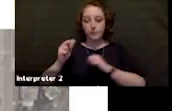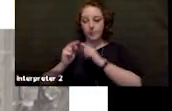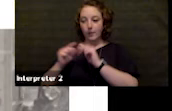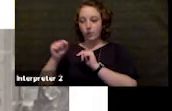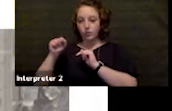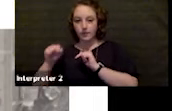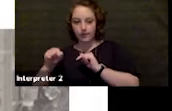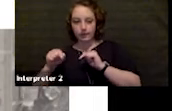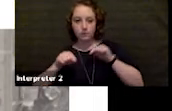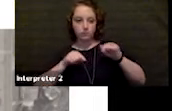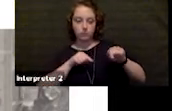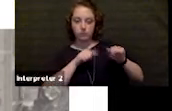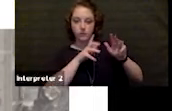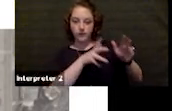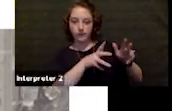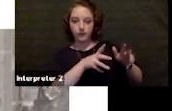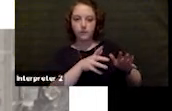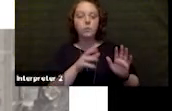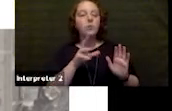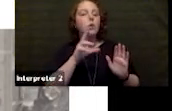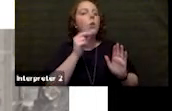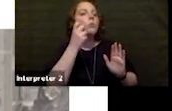that I'm asking is,